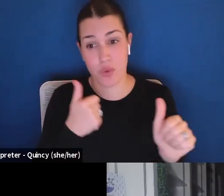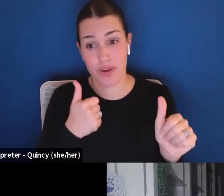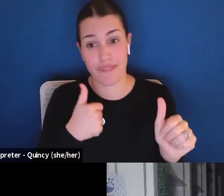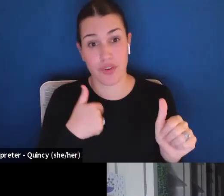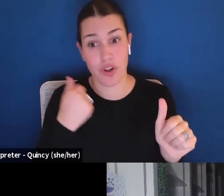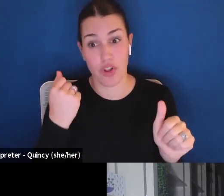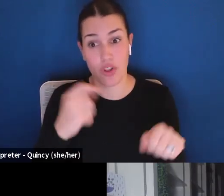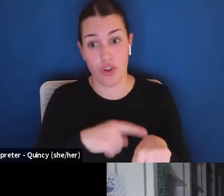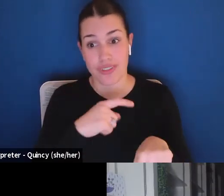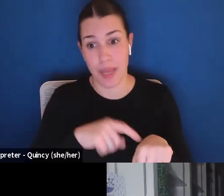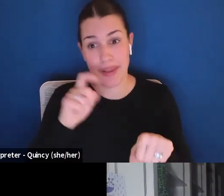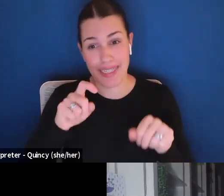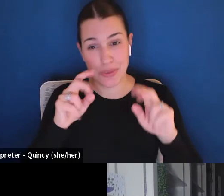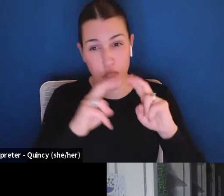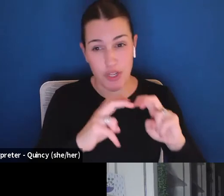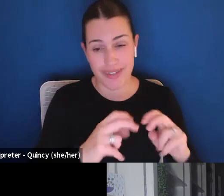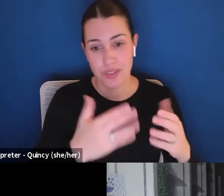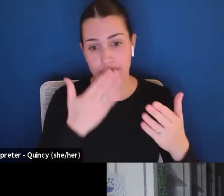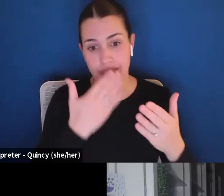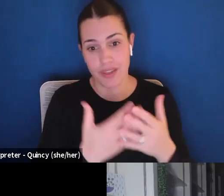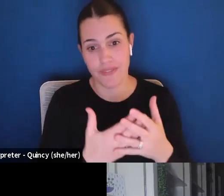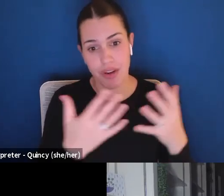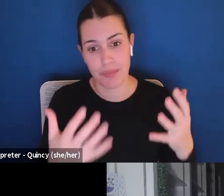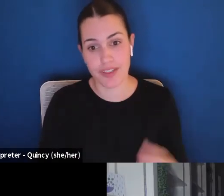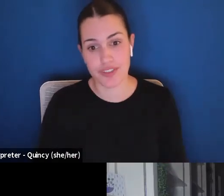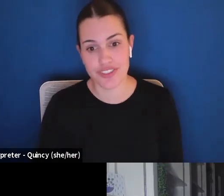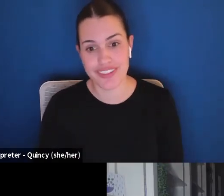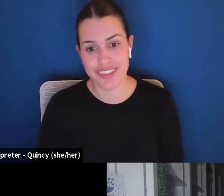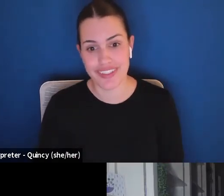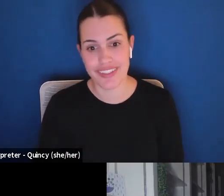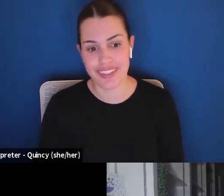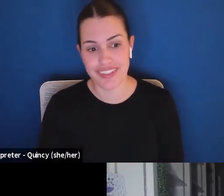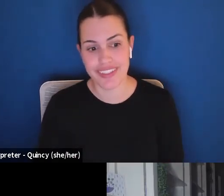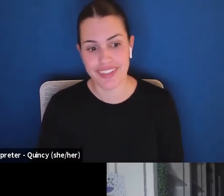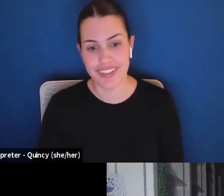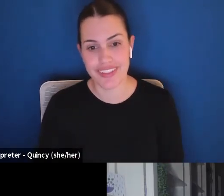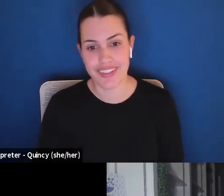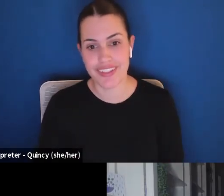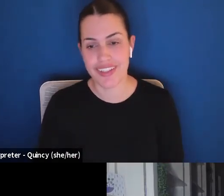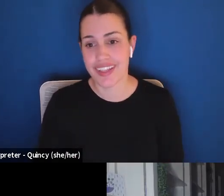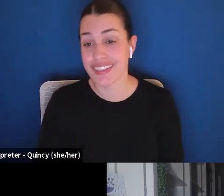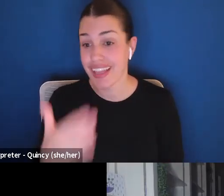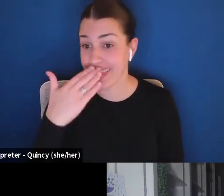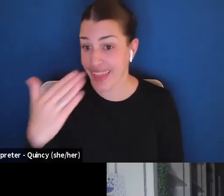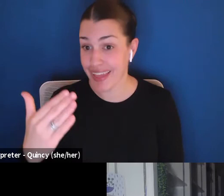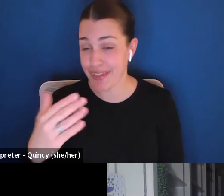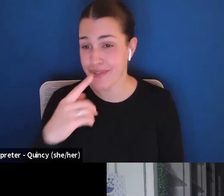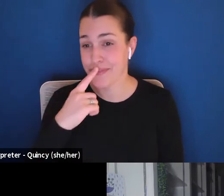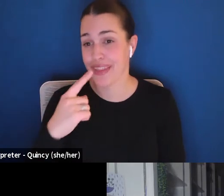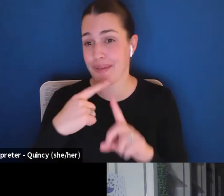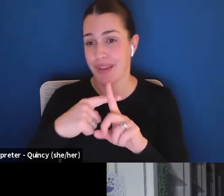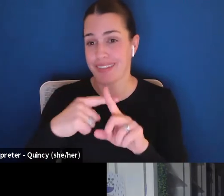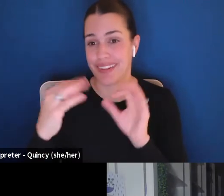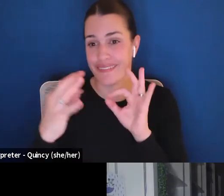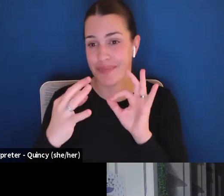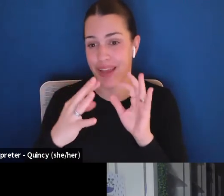look at. So thank you all very much. Thank you so much, Cynthia. It's really good to hear that positive feedback. It's